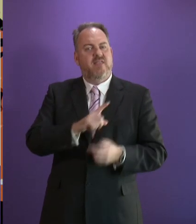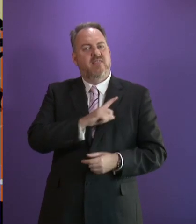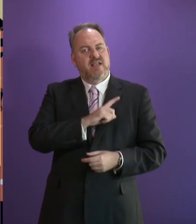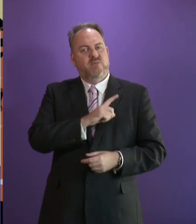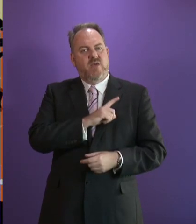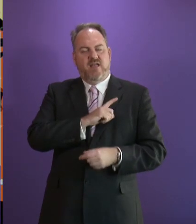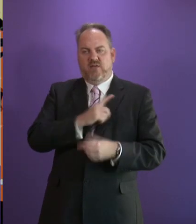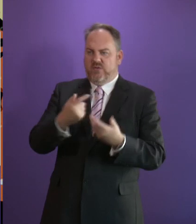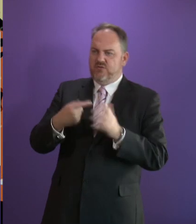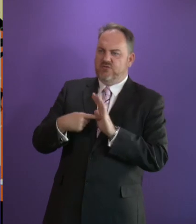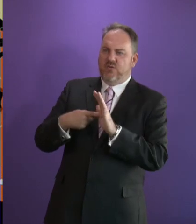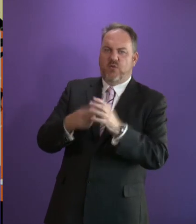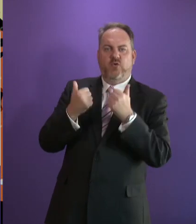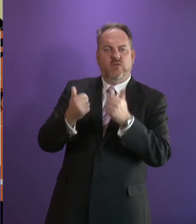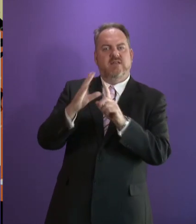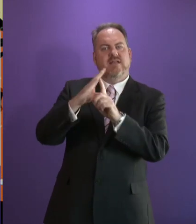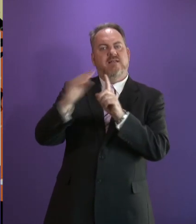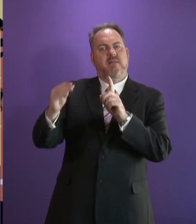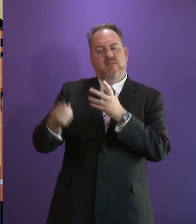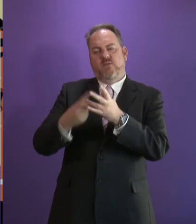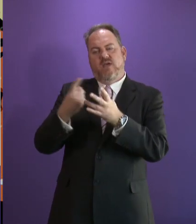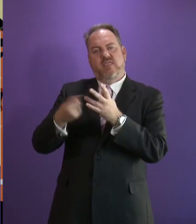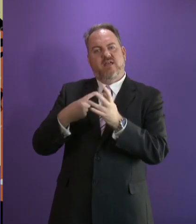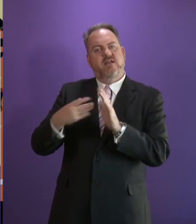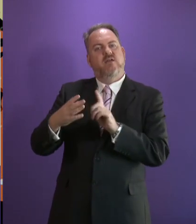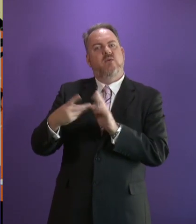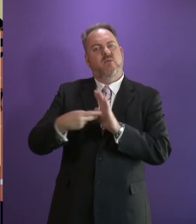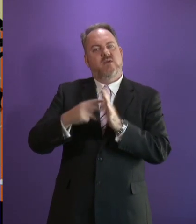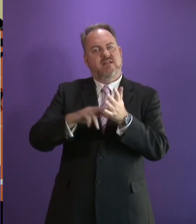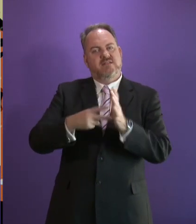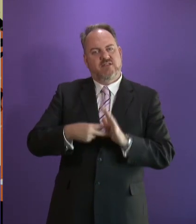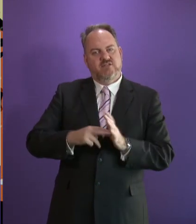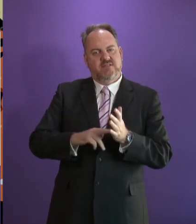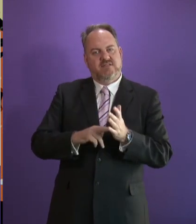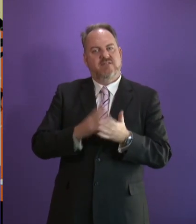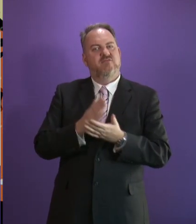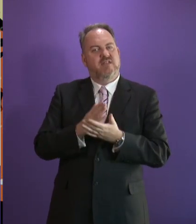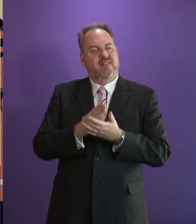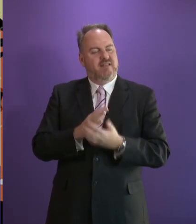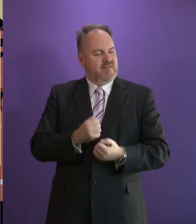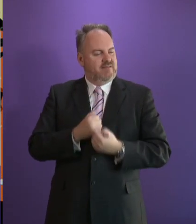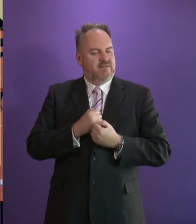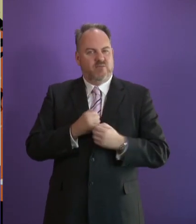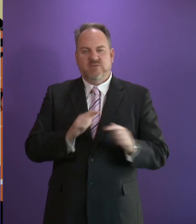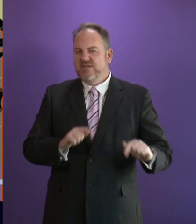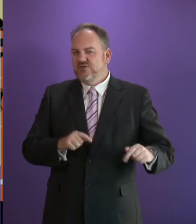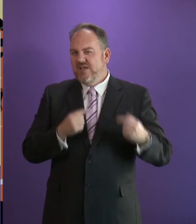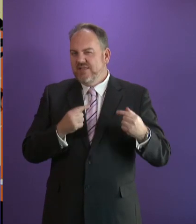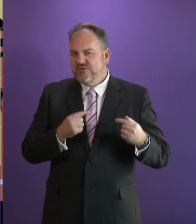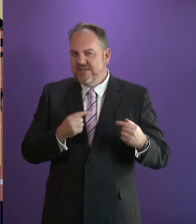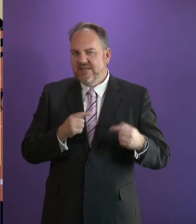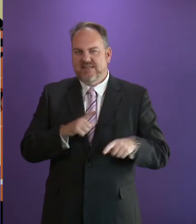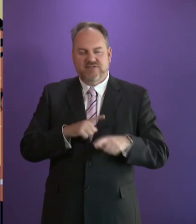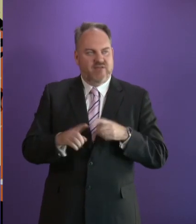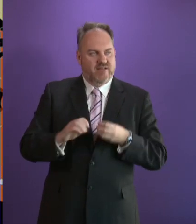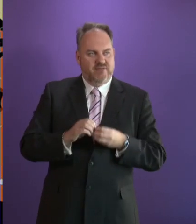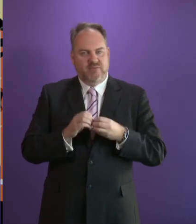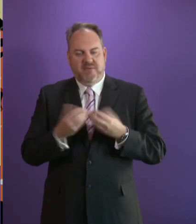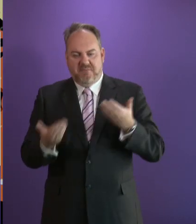other organisations to follow who perhaps aren't quite as diverse. I think the most challenging thing about my time in SIP so far has been juggling it with all my